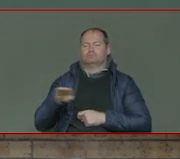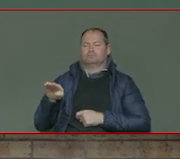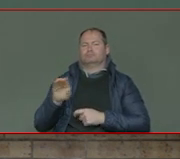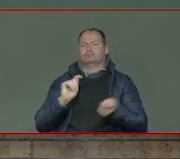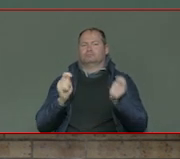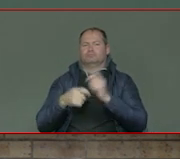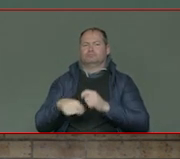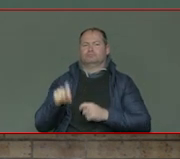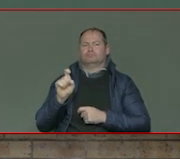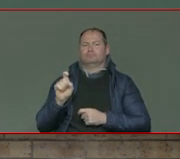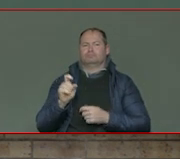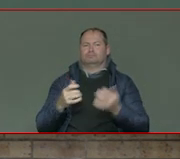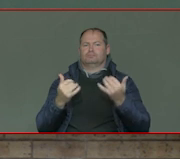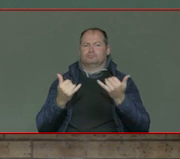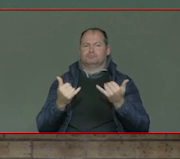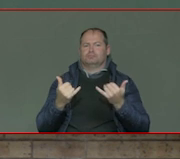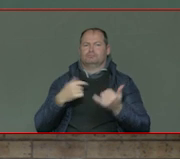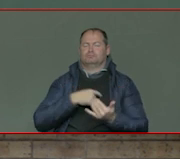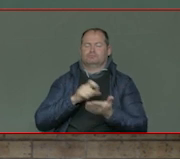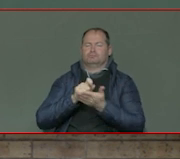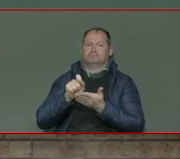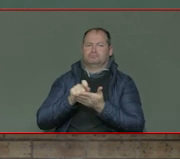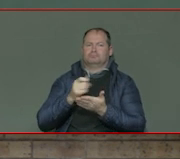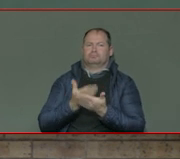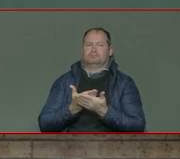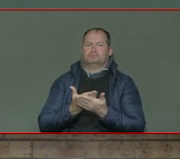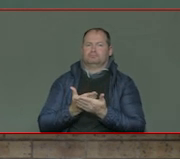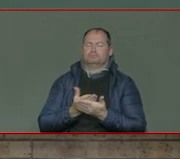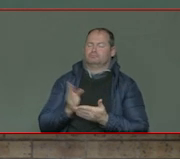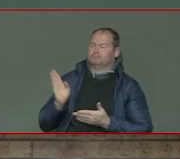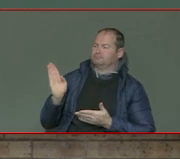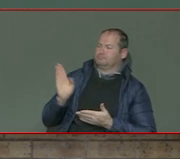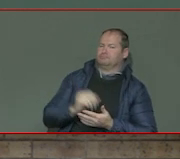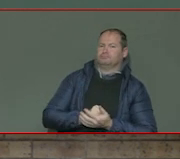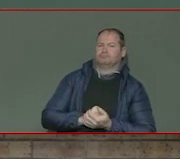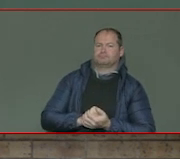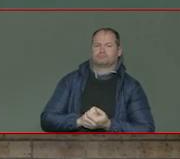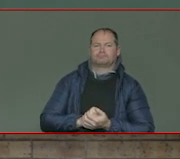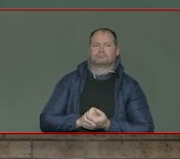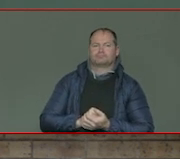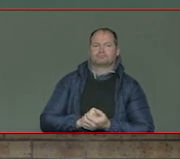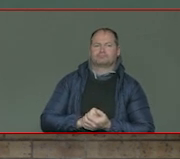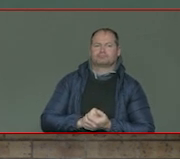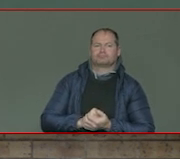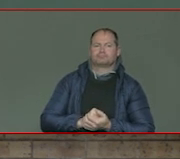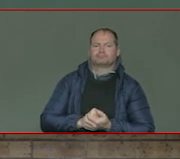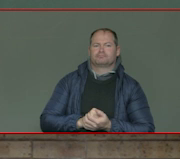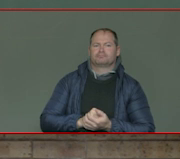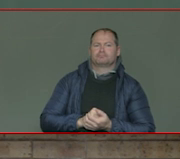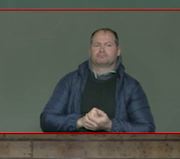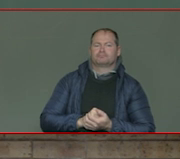value minus this y value. The g of x plus h minus the g of x